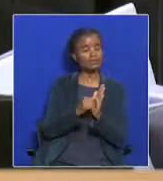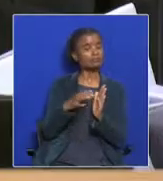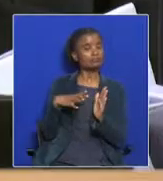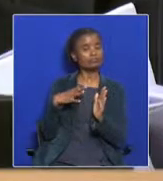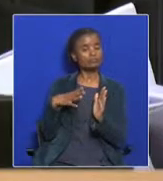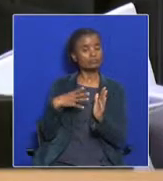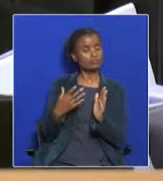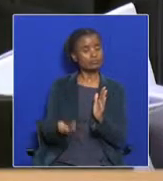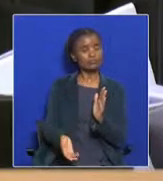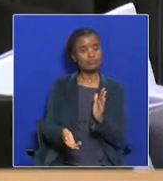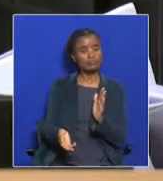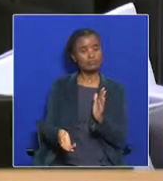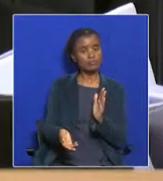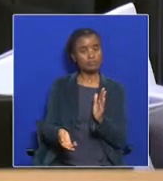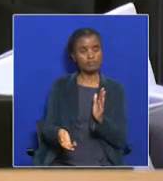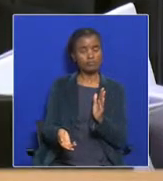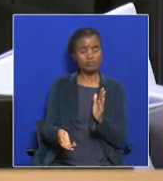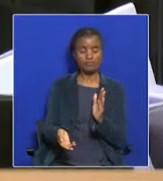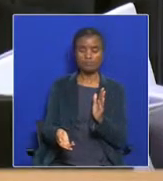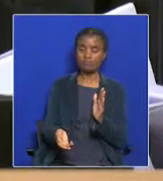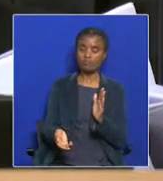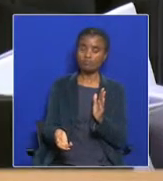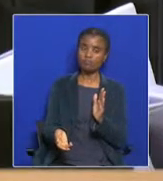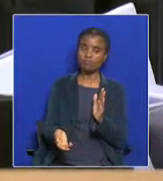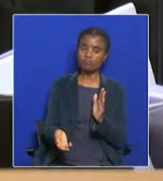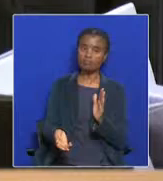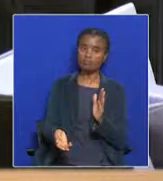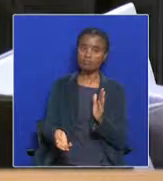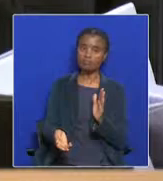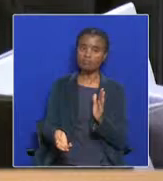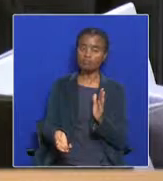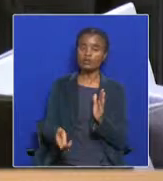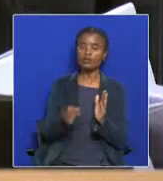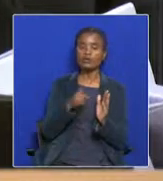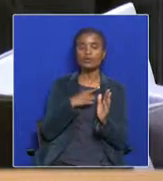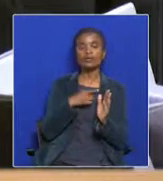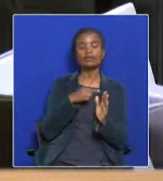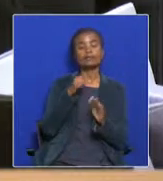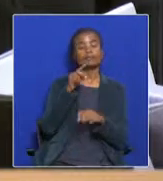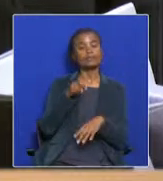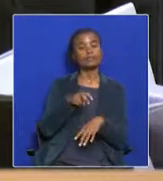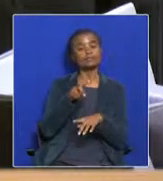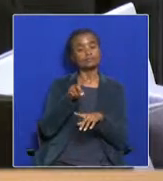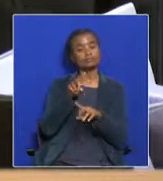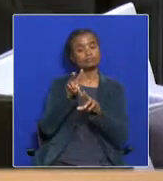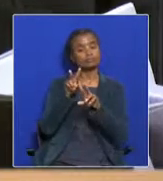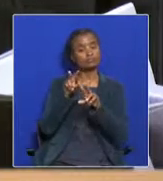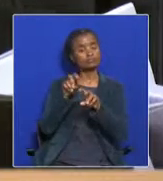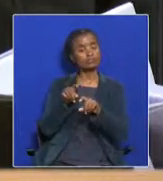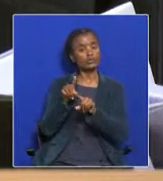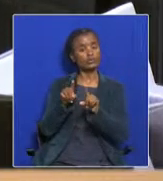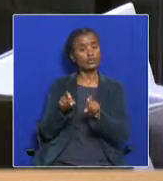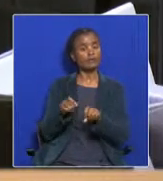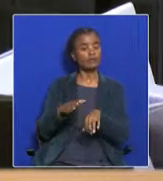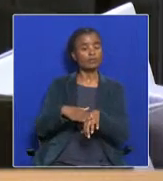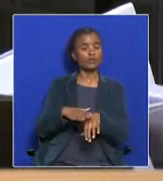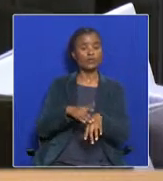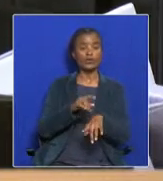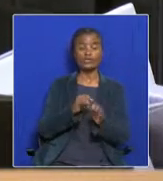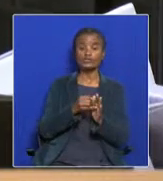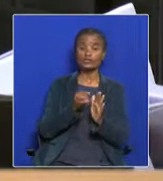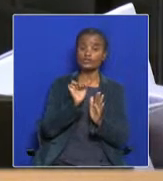It matters to inquire further about it. Why is it in just your statement? Is it because you prompted